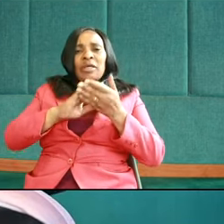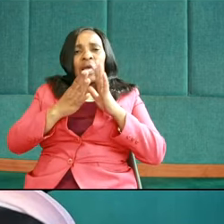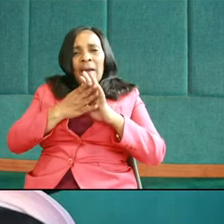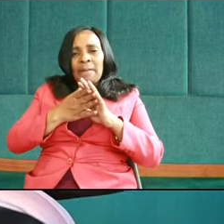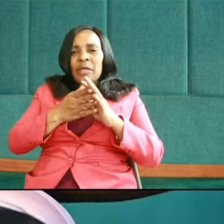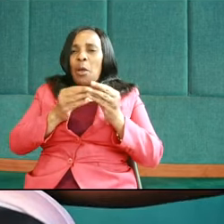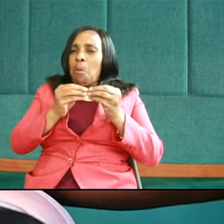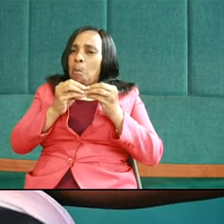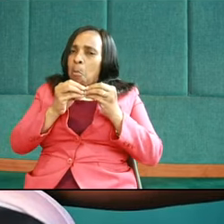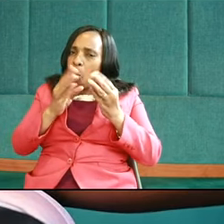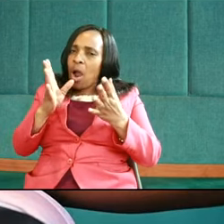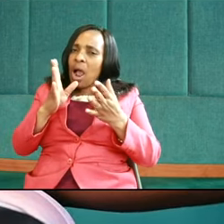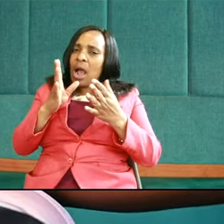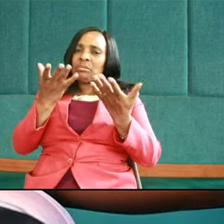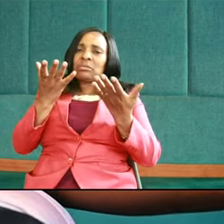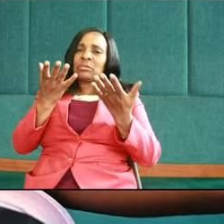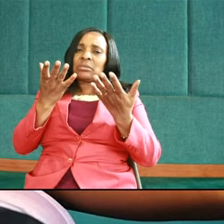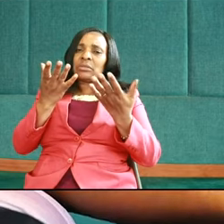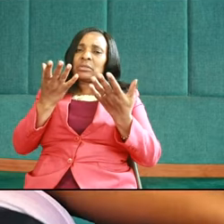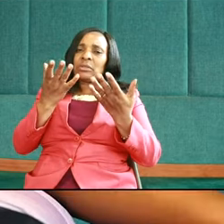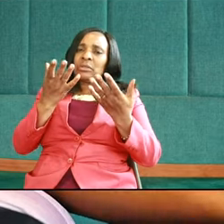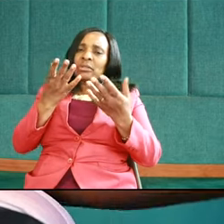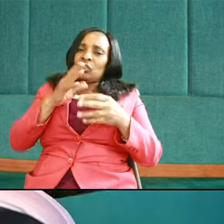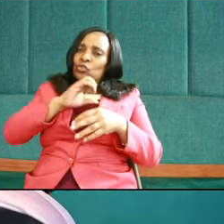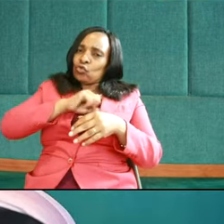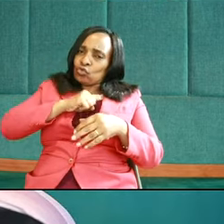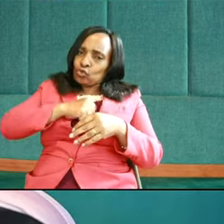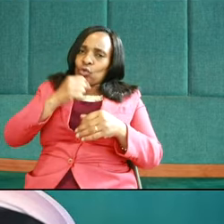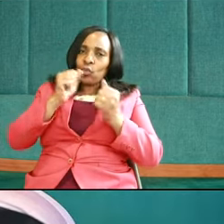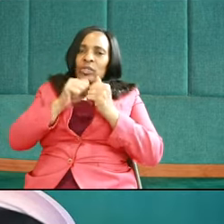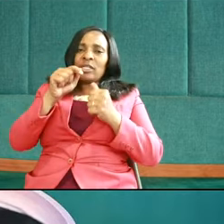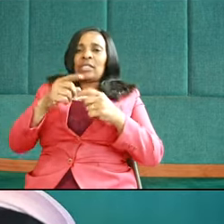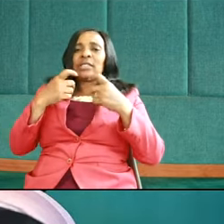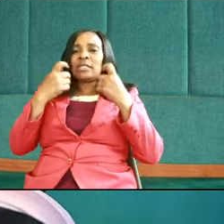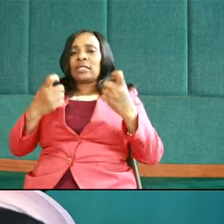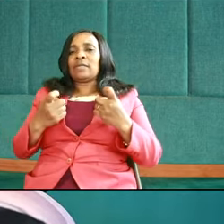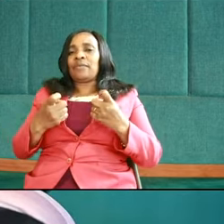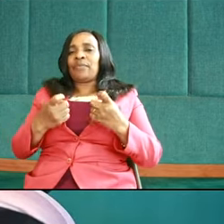you, considering you never knew it was a sin. Yeah. But